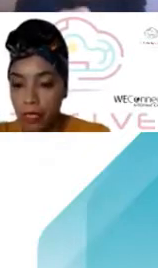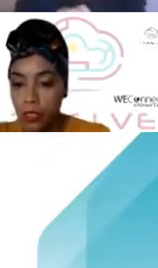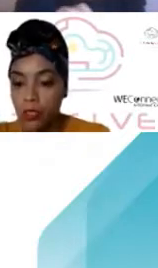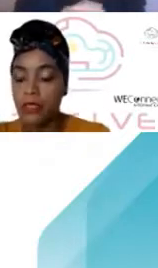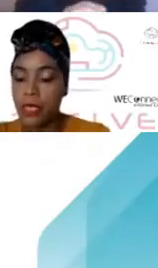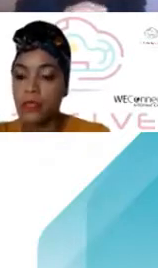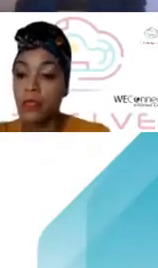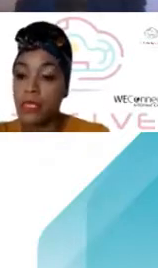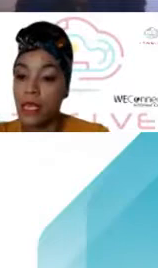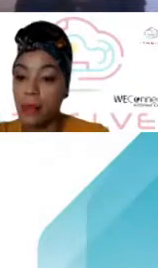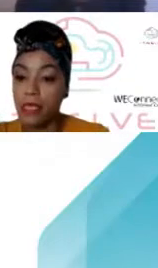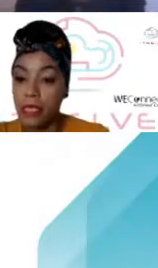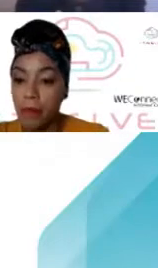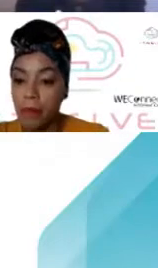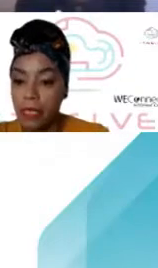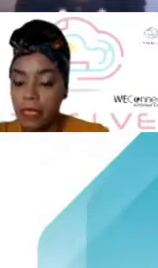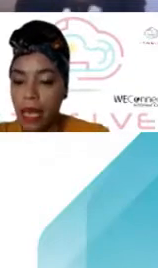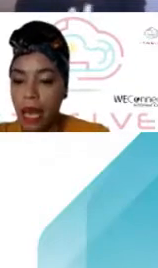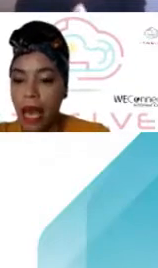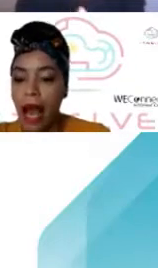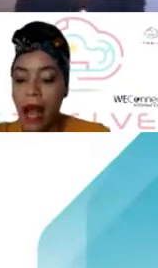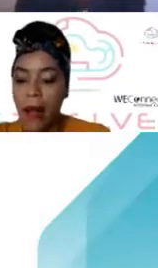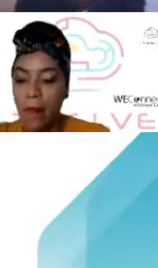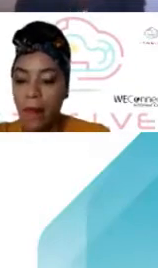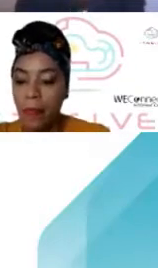been introduced is for established companies.